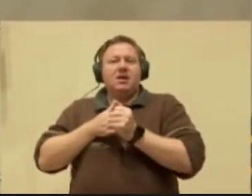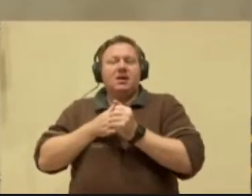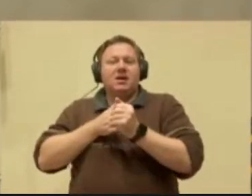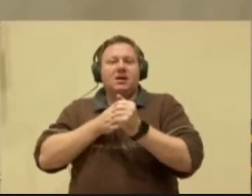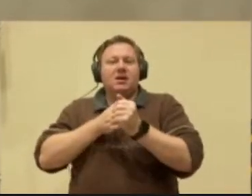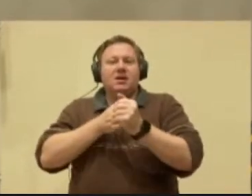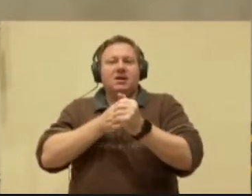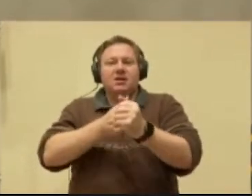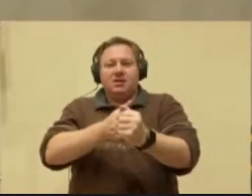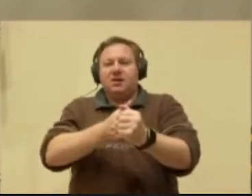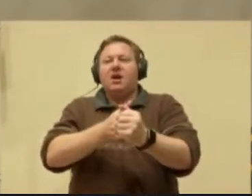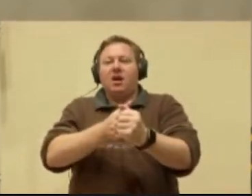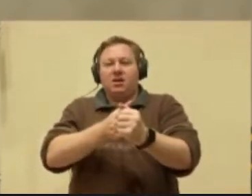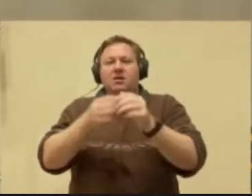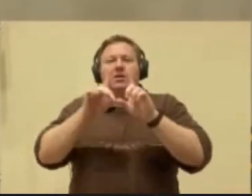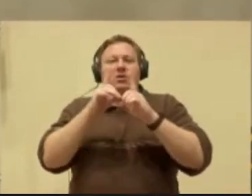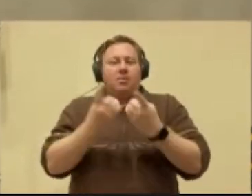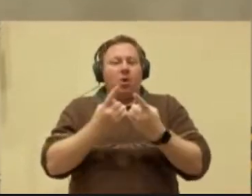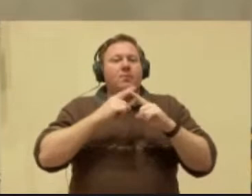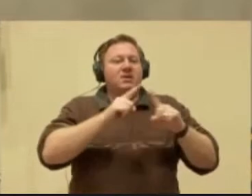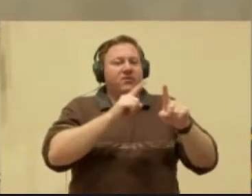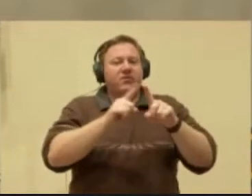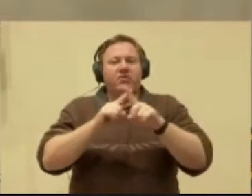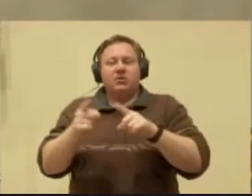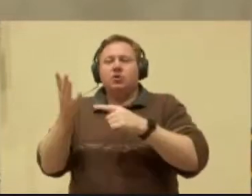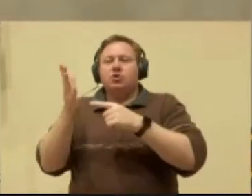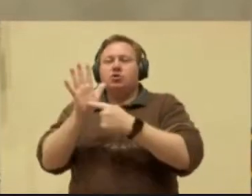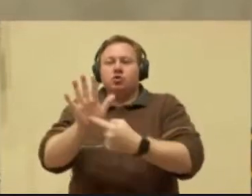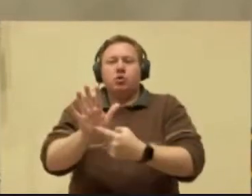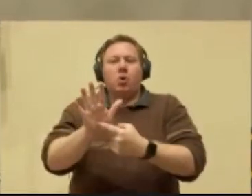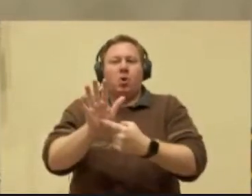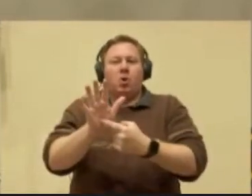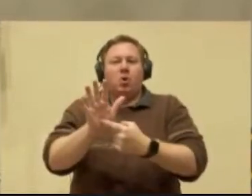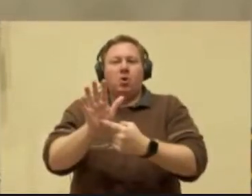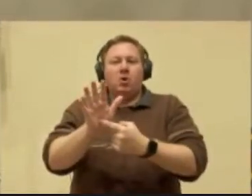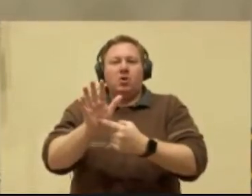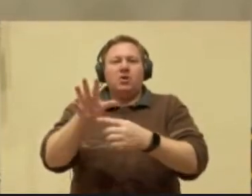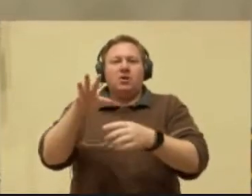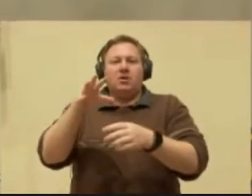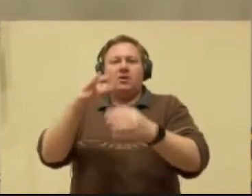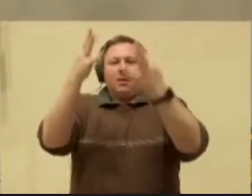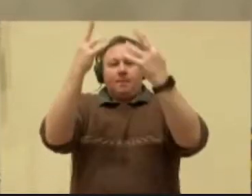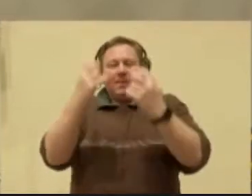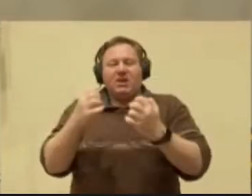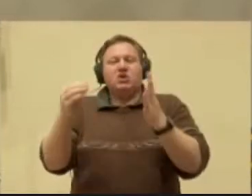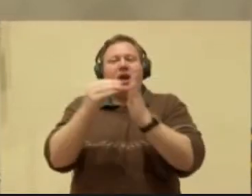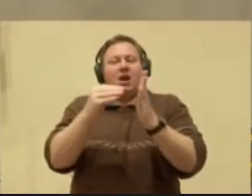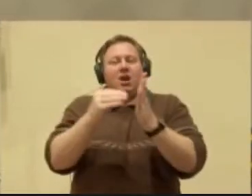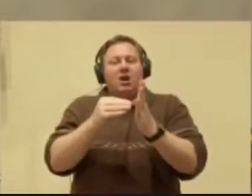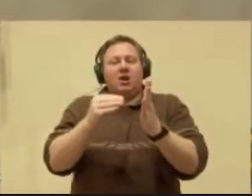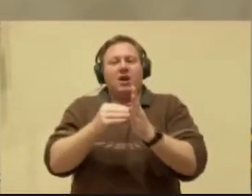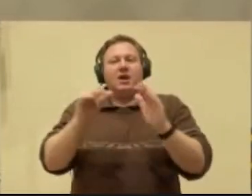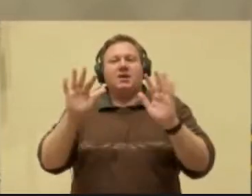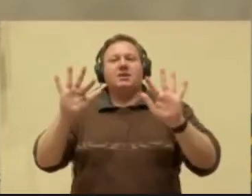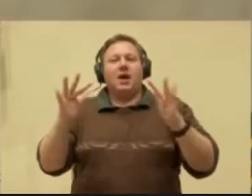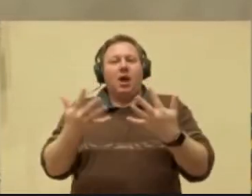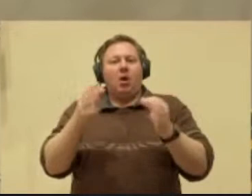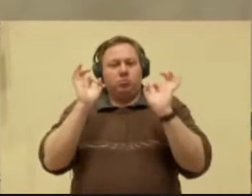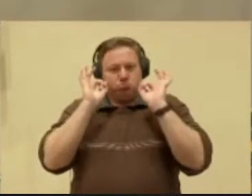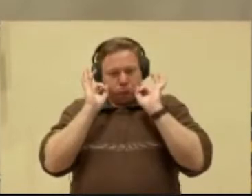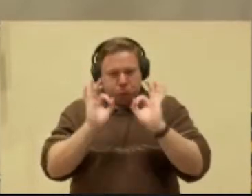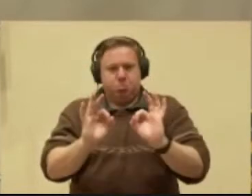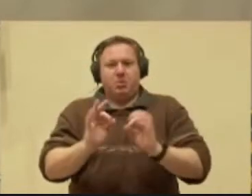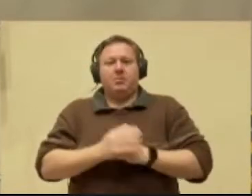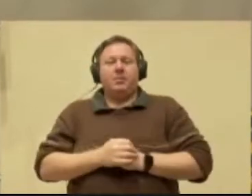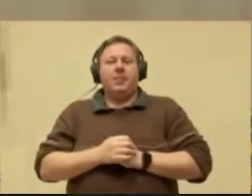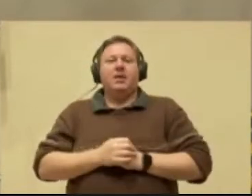to ensure this item is covered within their allocated budget departments are